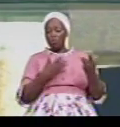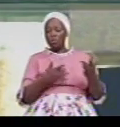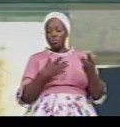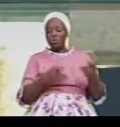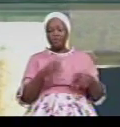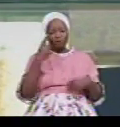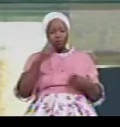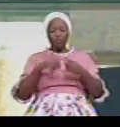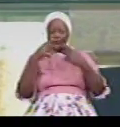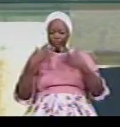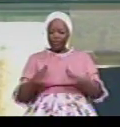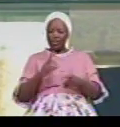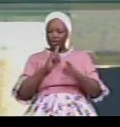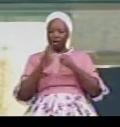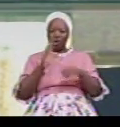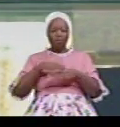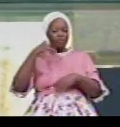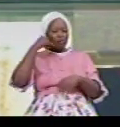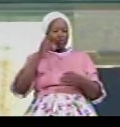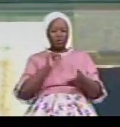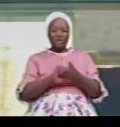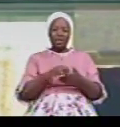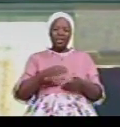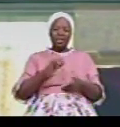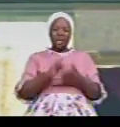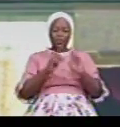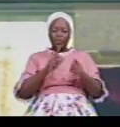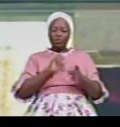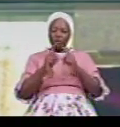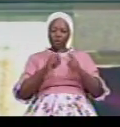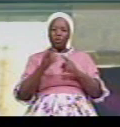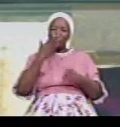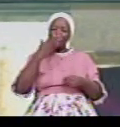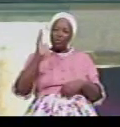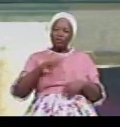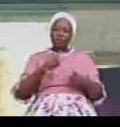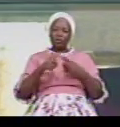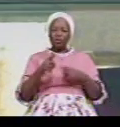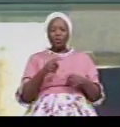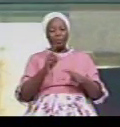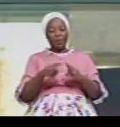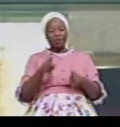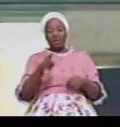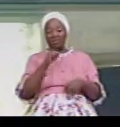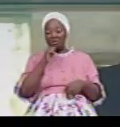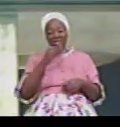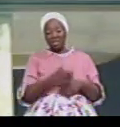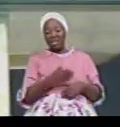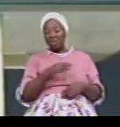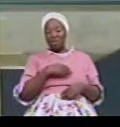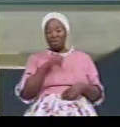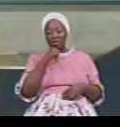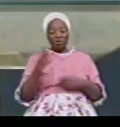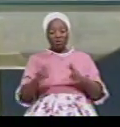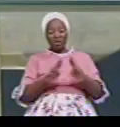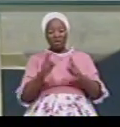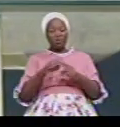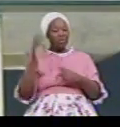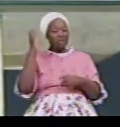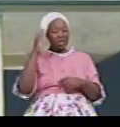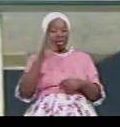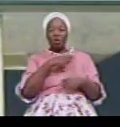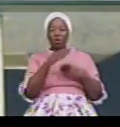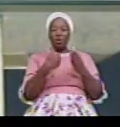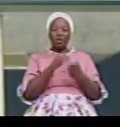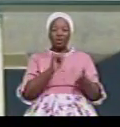to speak evil, but you are not available. You are not available. You are not available to hear what